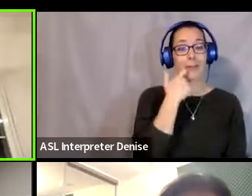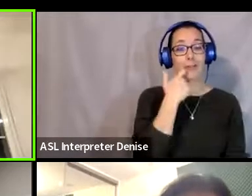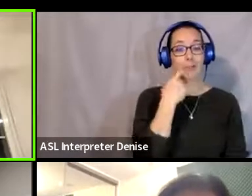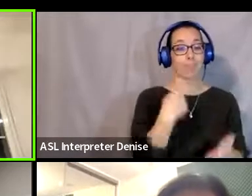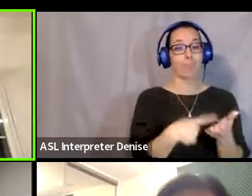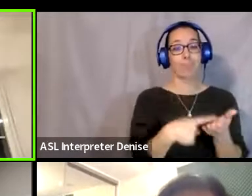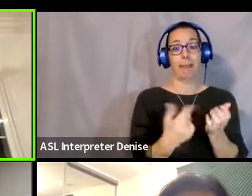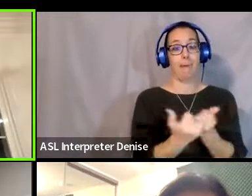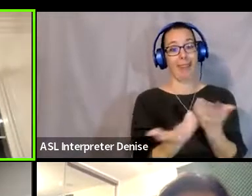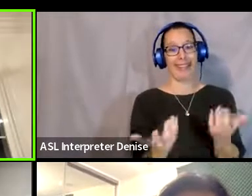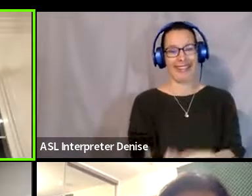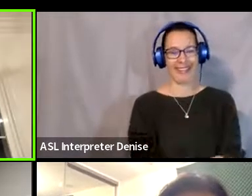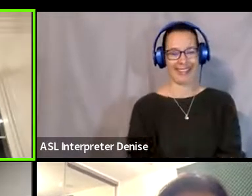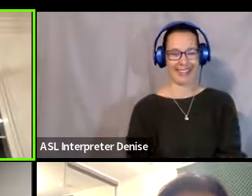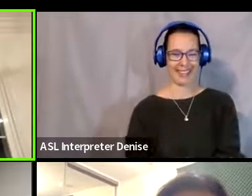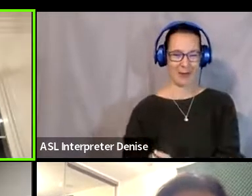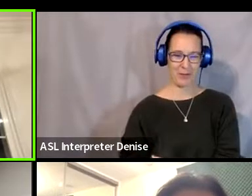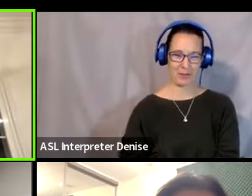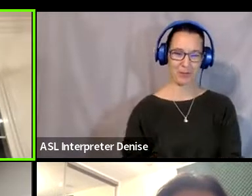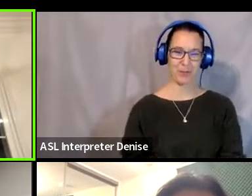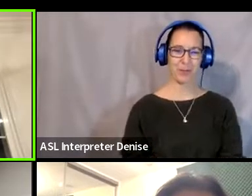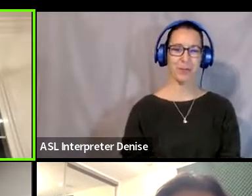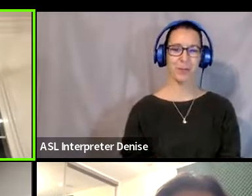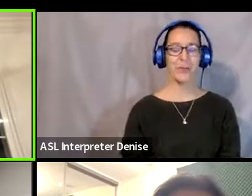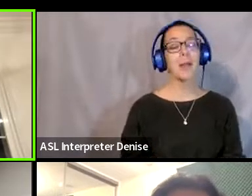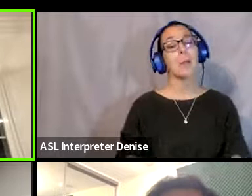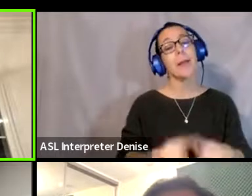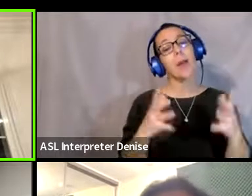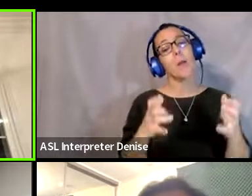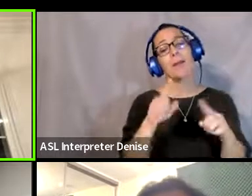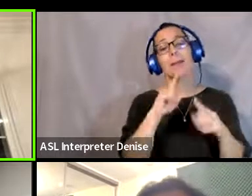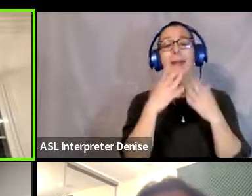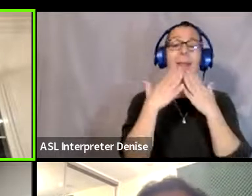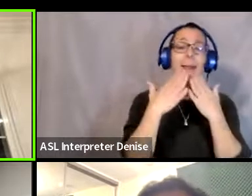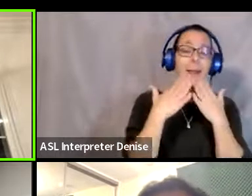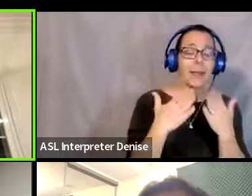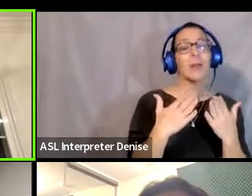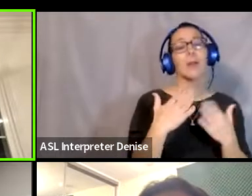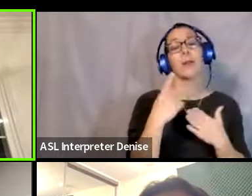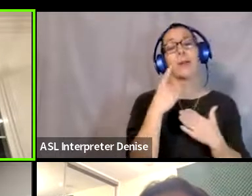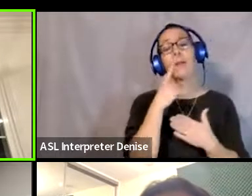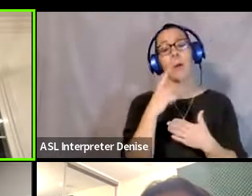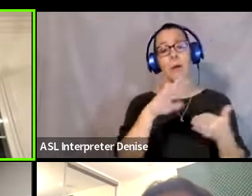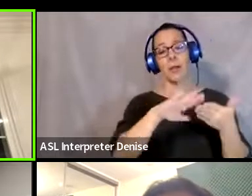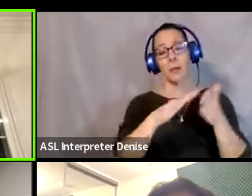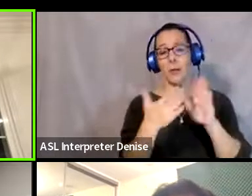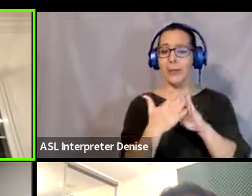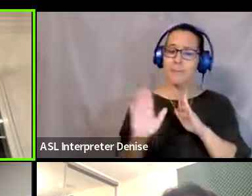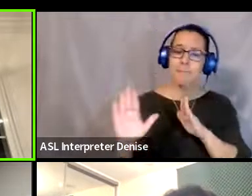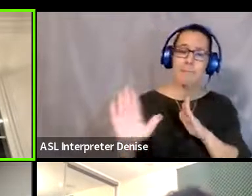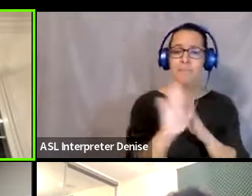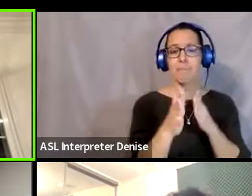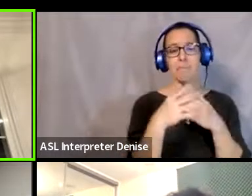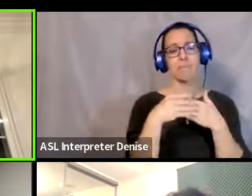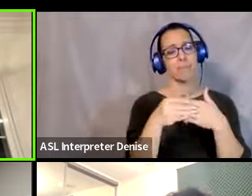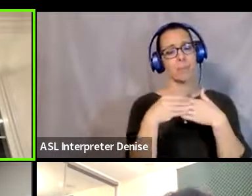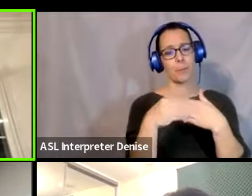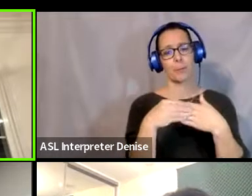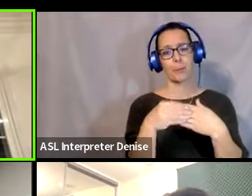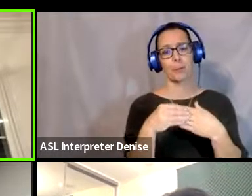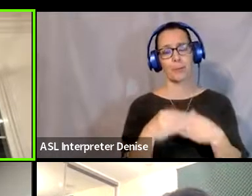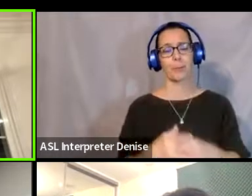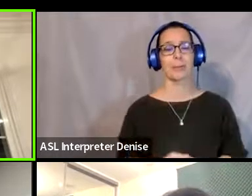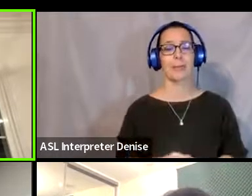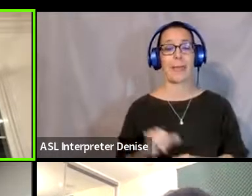to share thanks and sincere gratitude to our community for their flexibility. And as Principal